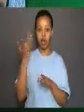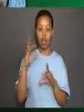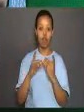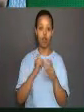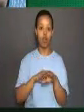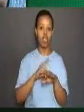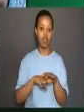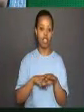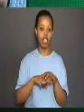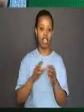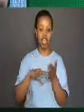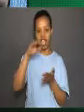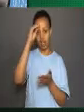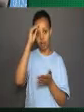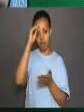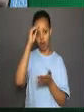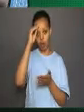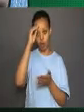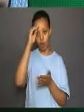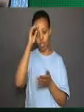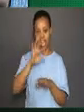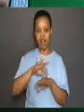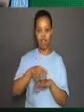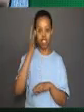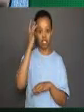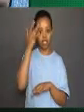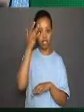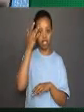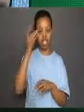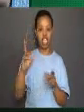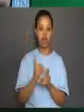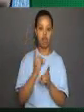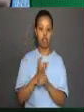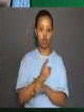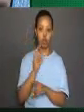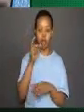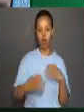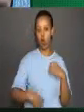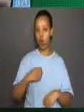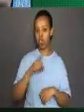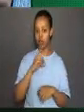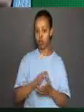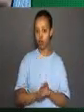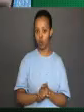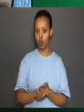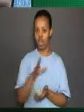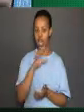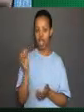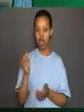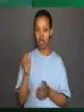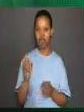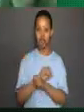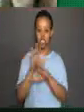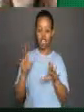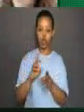Previously, we learned that infectious diseases are caused by microorganisms, and they are